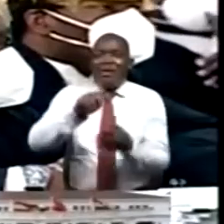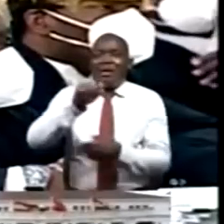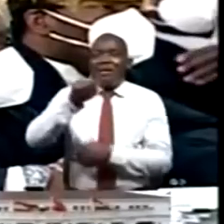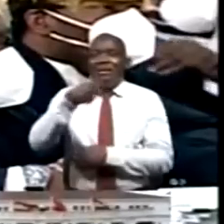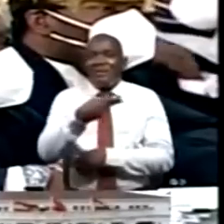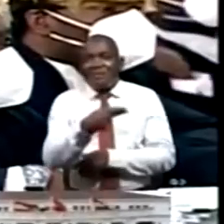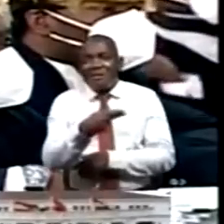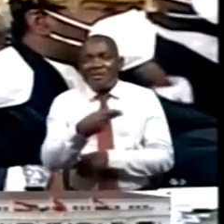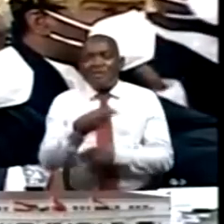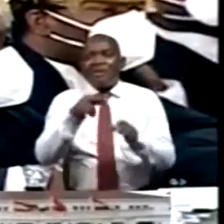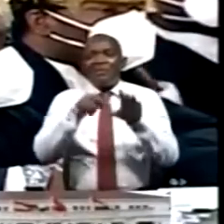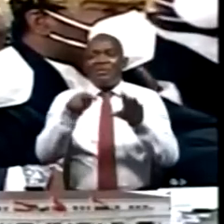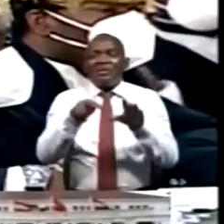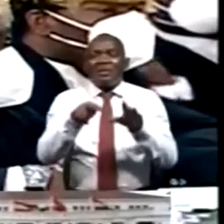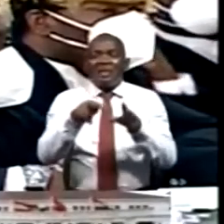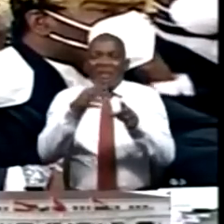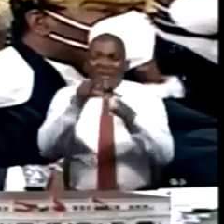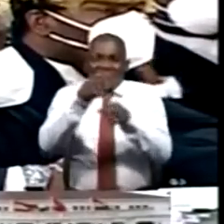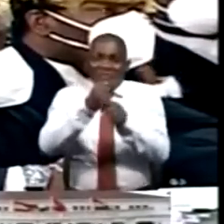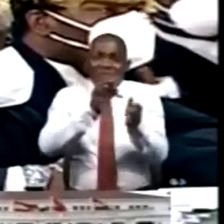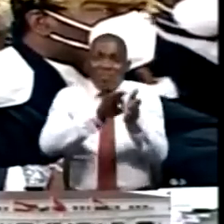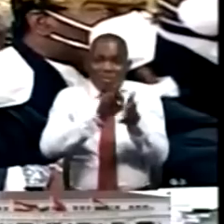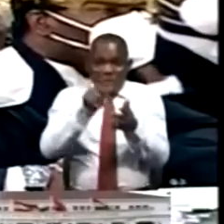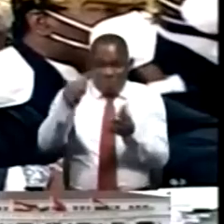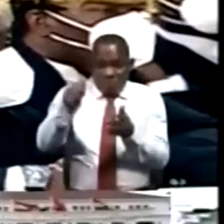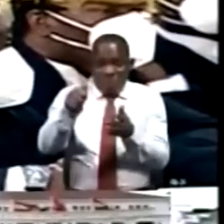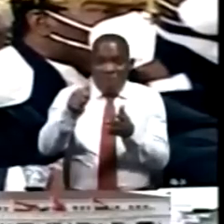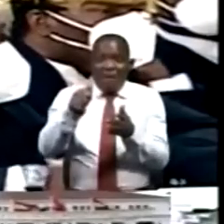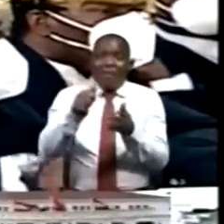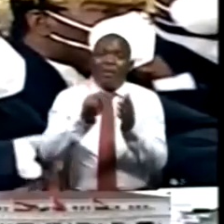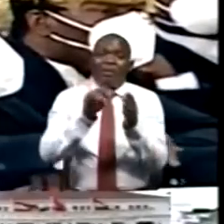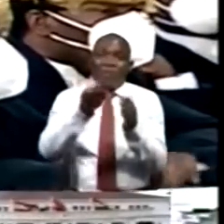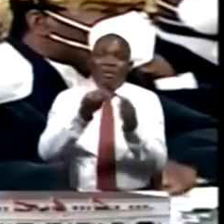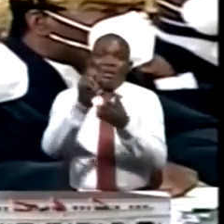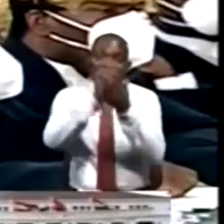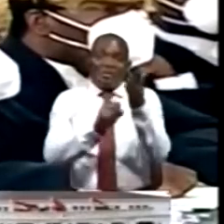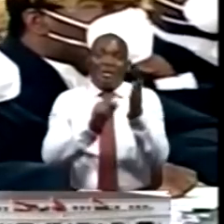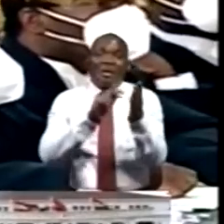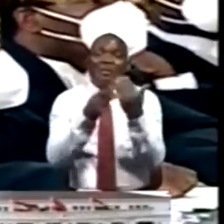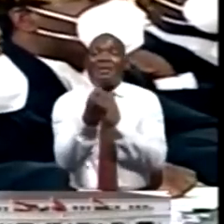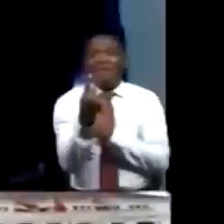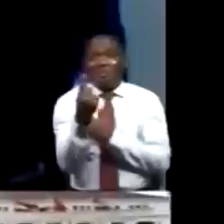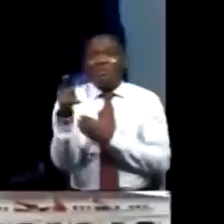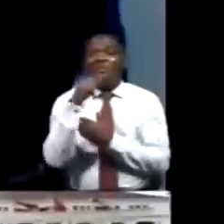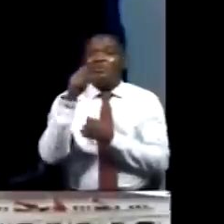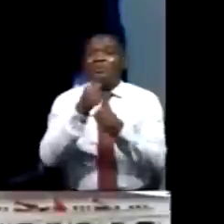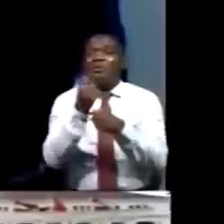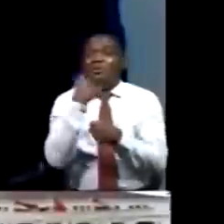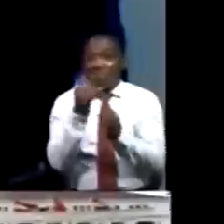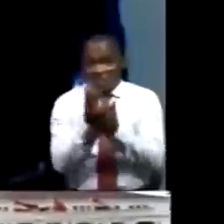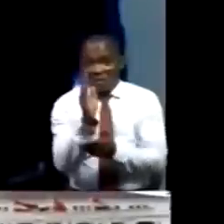Ashanti regional summary sheet in your paragraph 11. Is that correct?